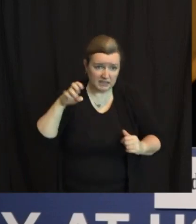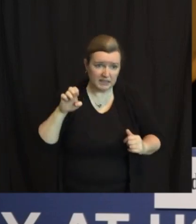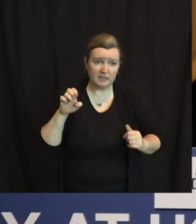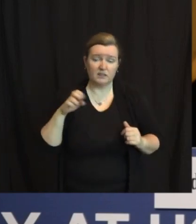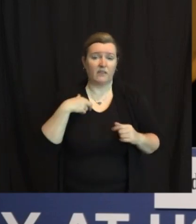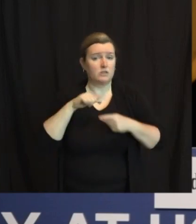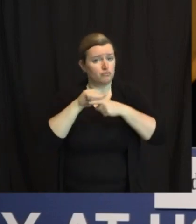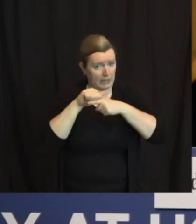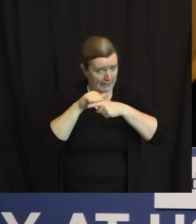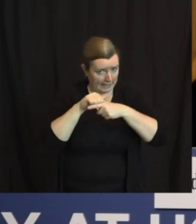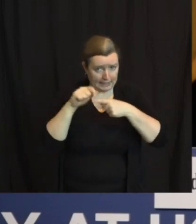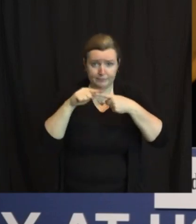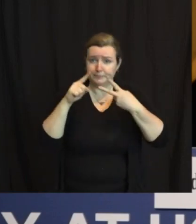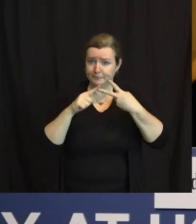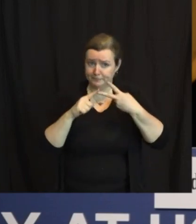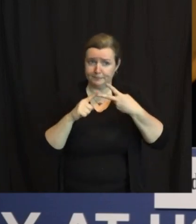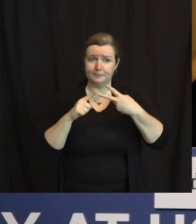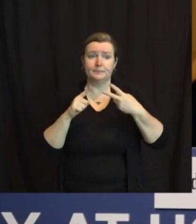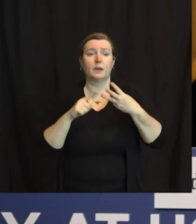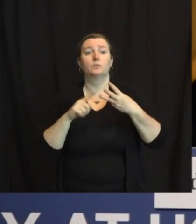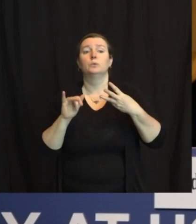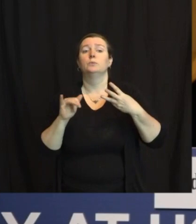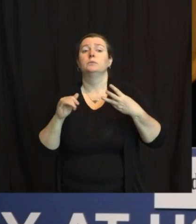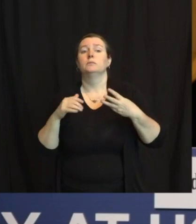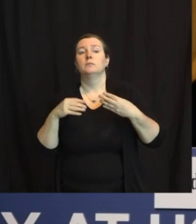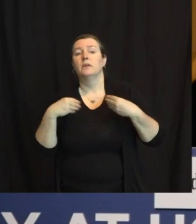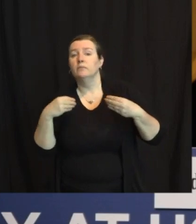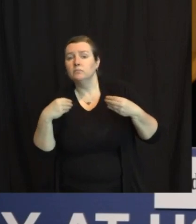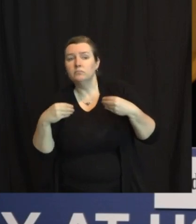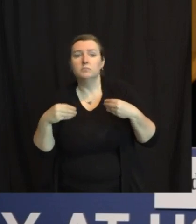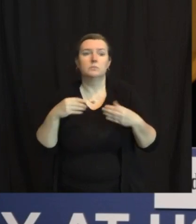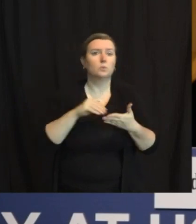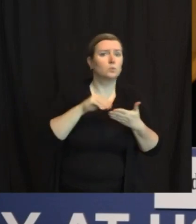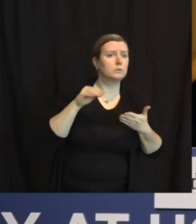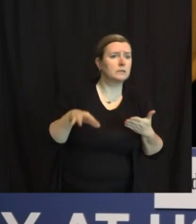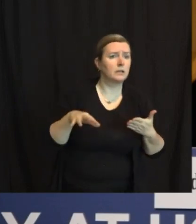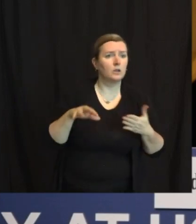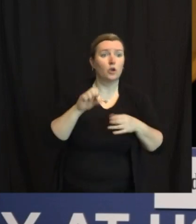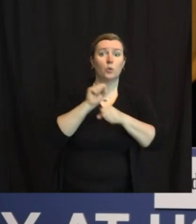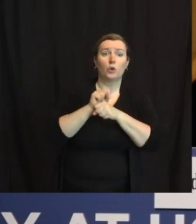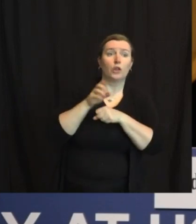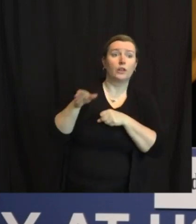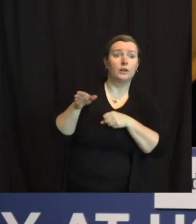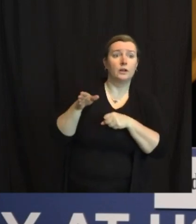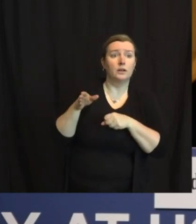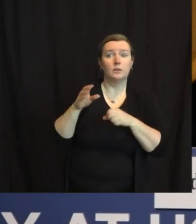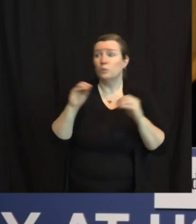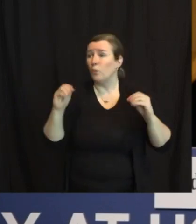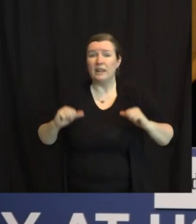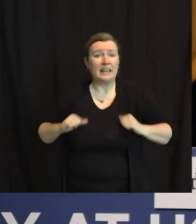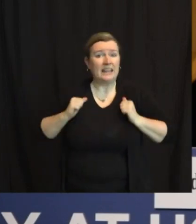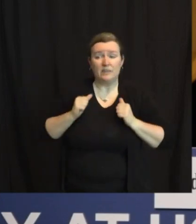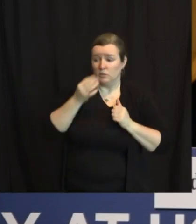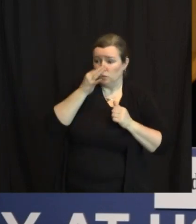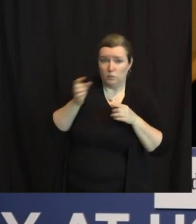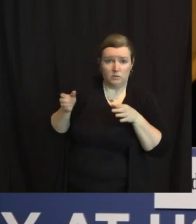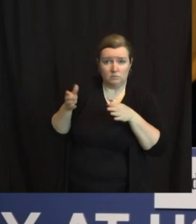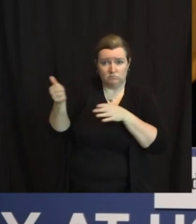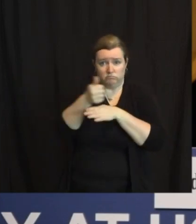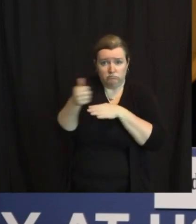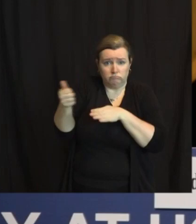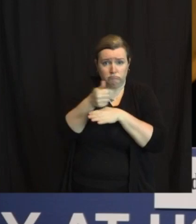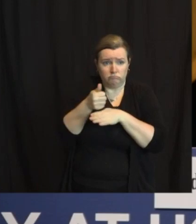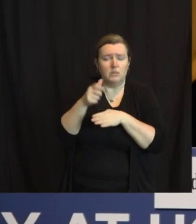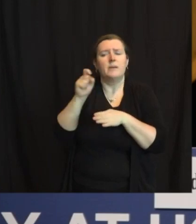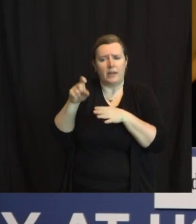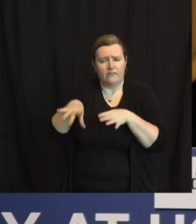necessary, accommodations for students who need housing. Yesterday, a notice about this program was sent to the leadership of the